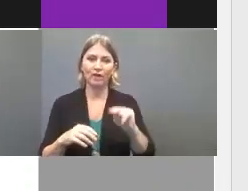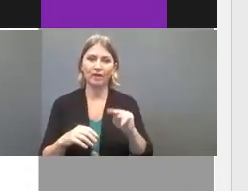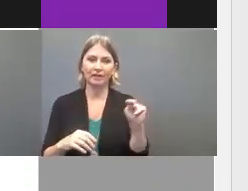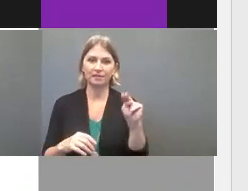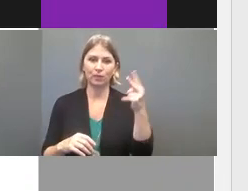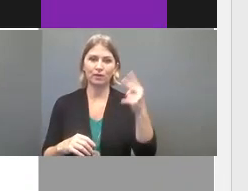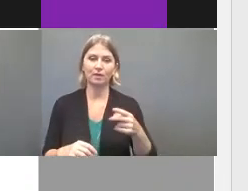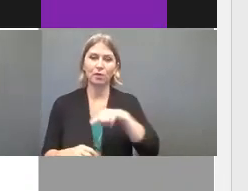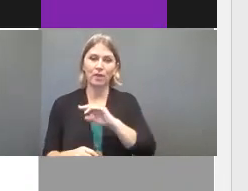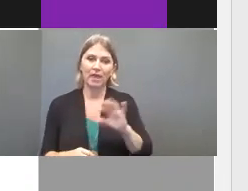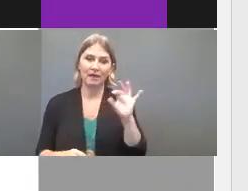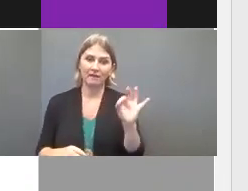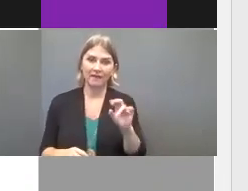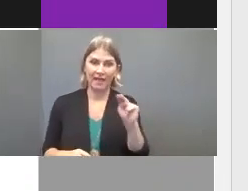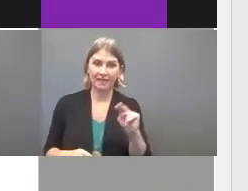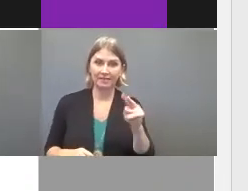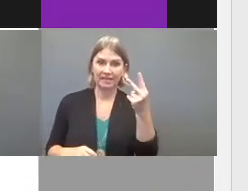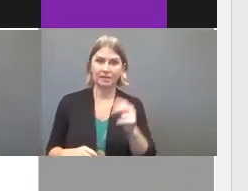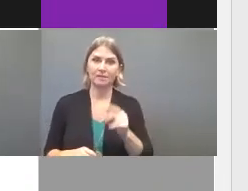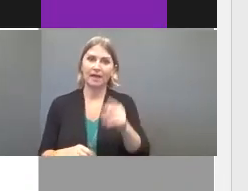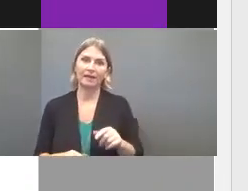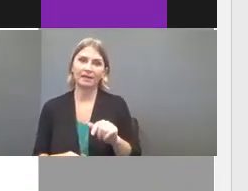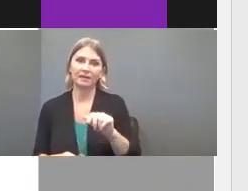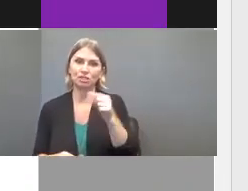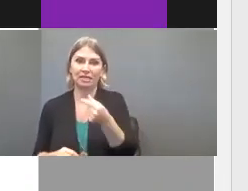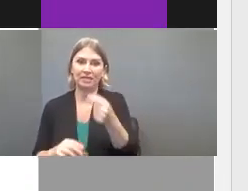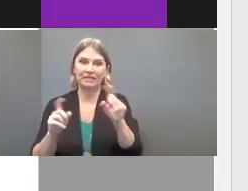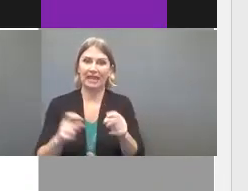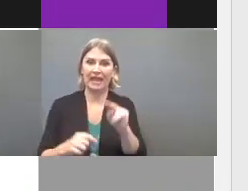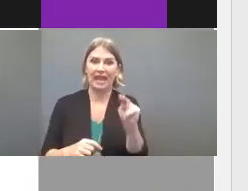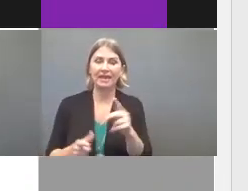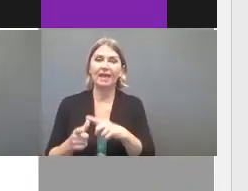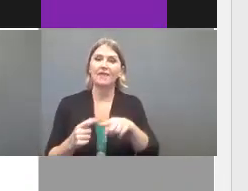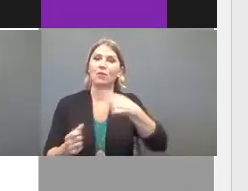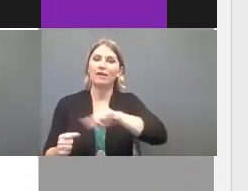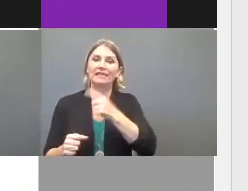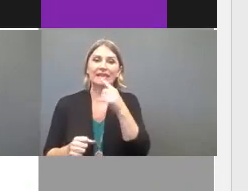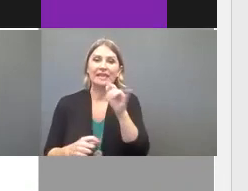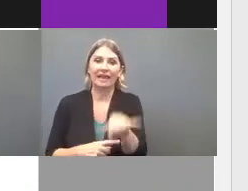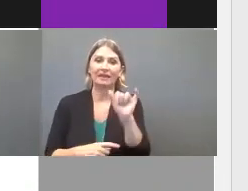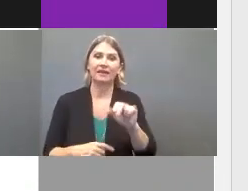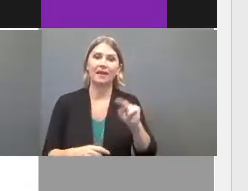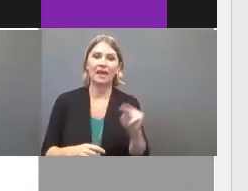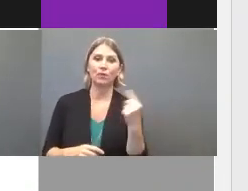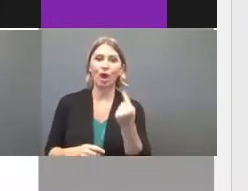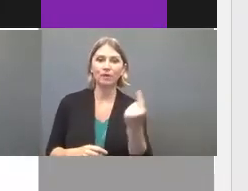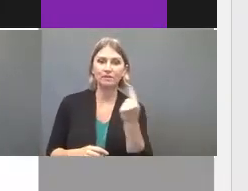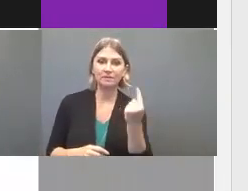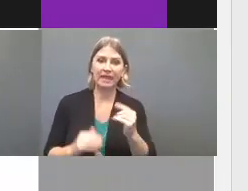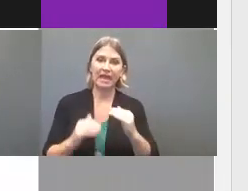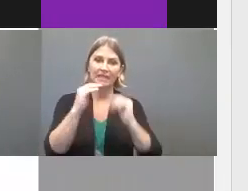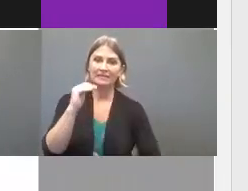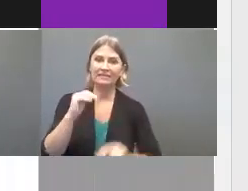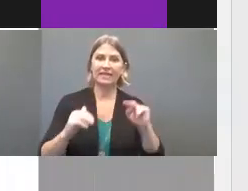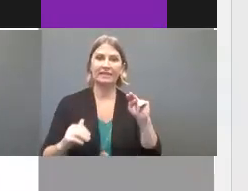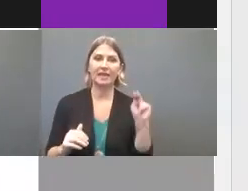So we have fn equals to n squared by 10, gn equals to n. Then we can say that n will always be less than n squared